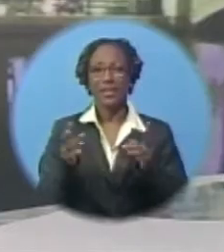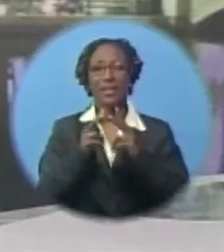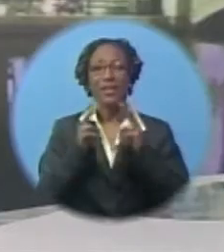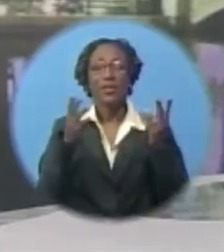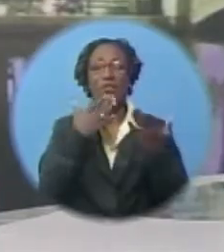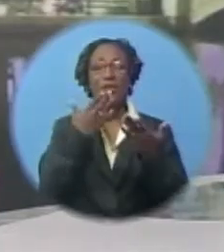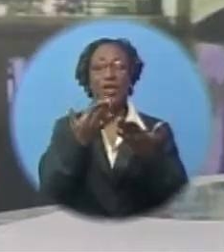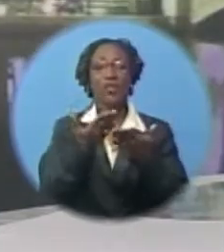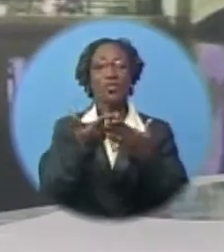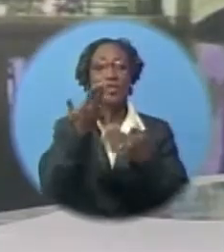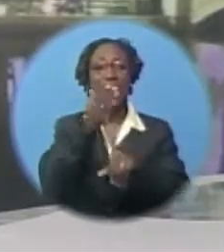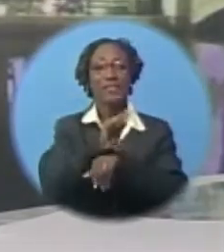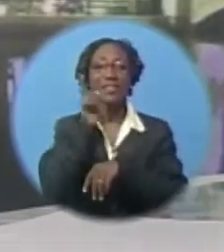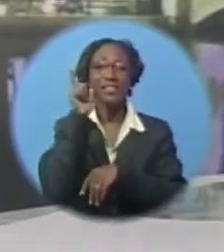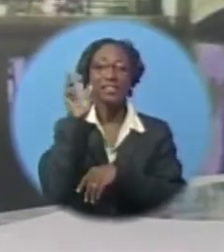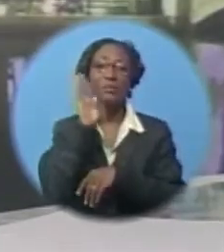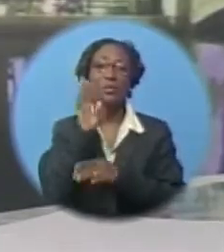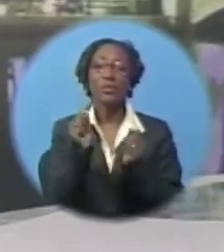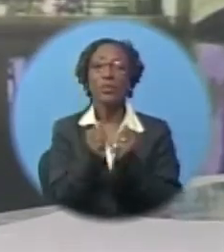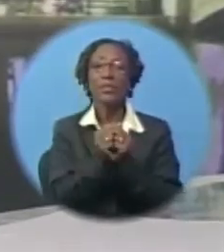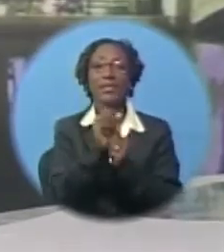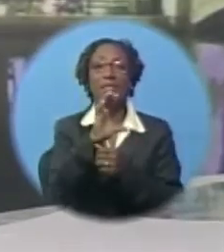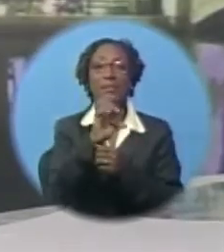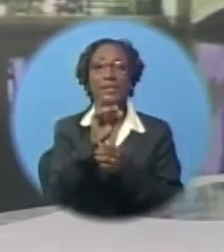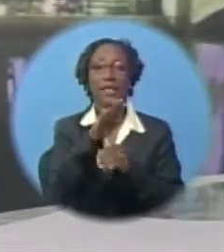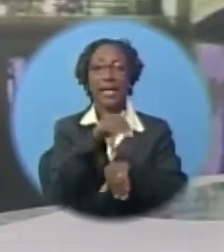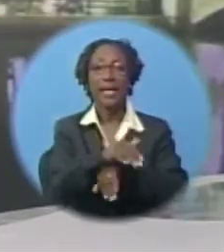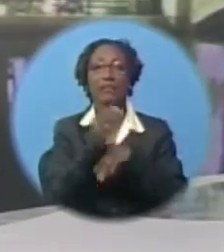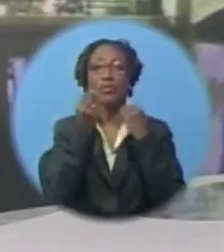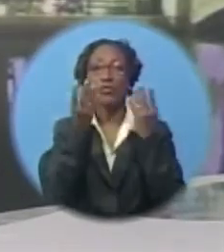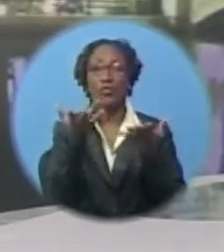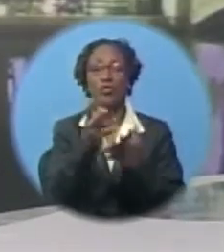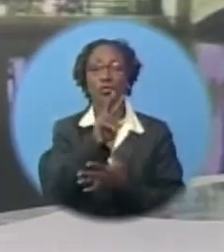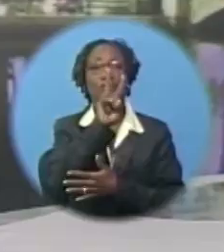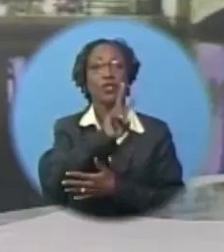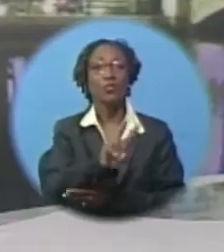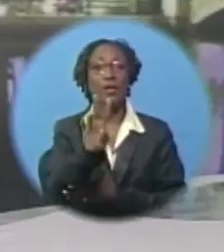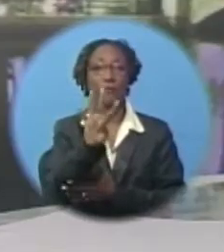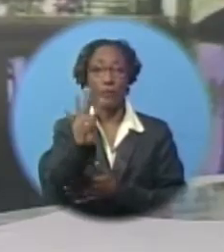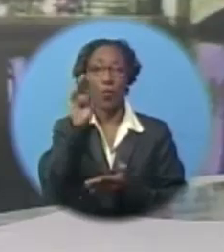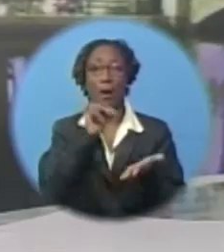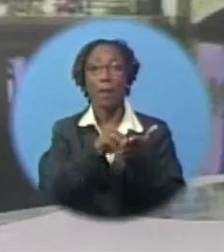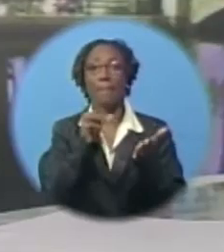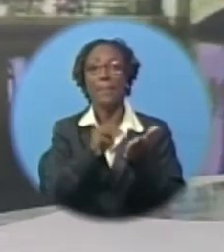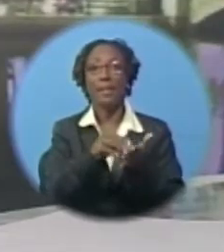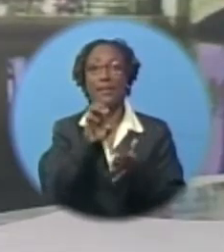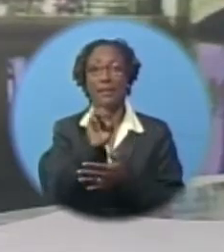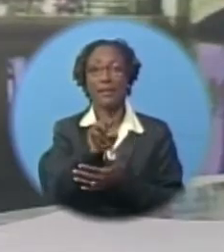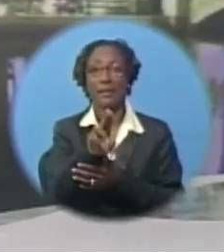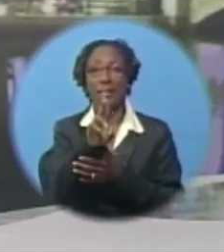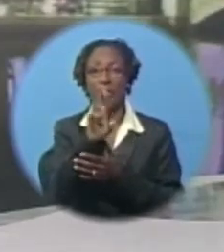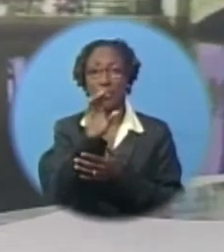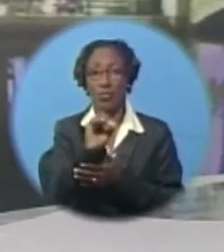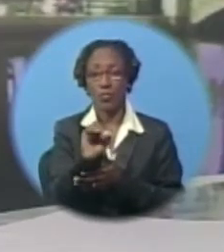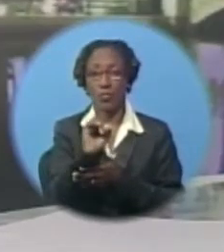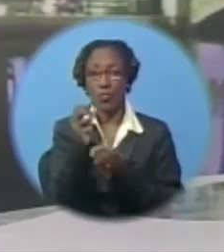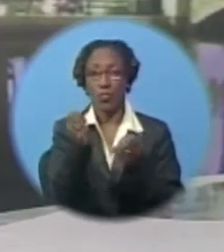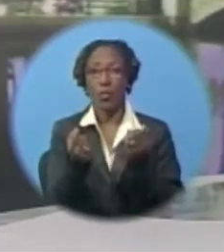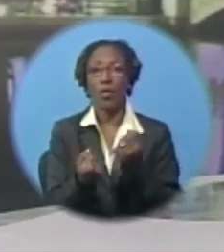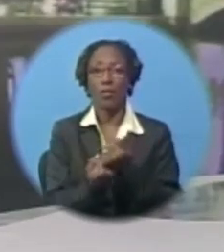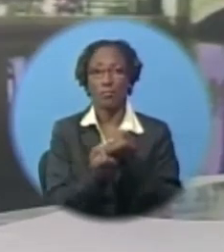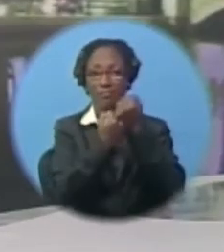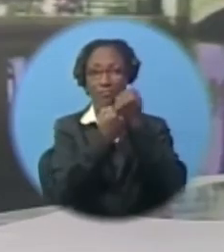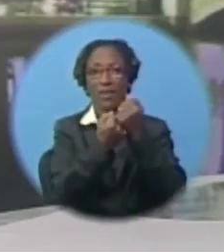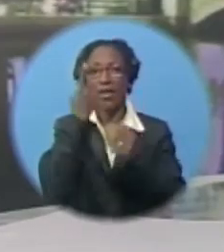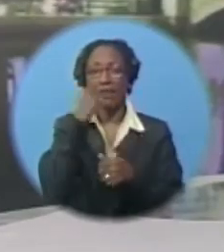A very good evening to you. I'm Lisa Broom with the CBC Evening News. A 24 million euro boost for regional private sector